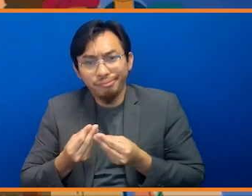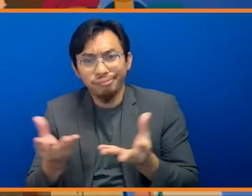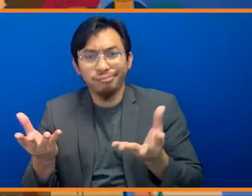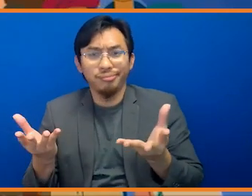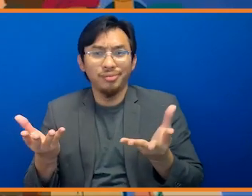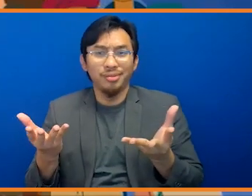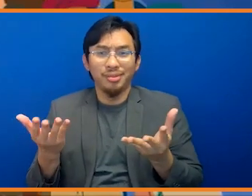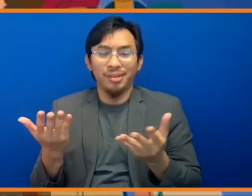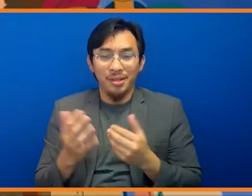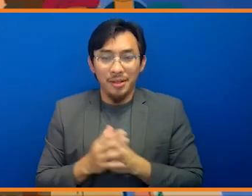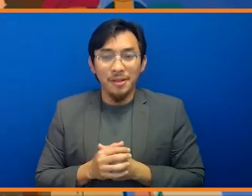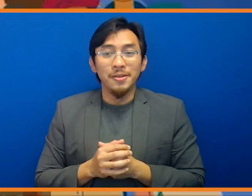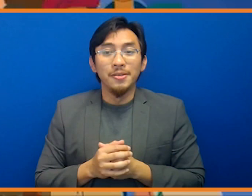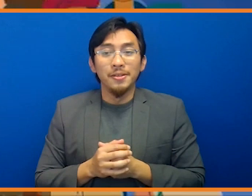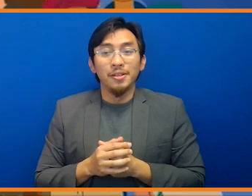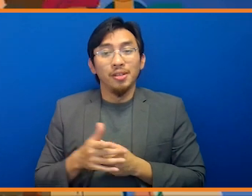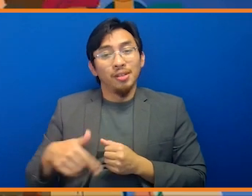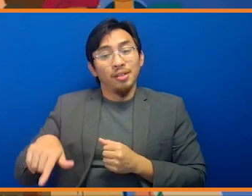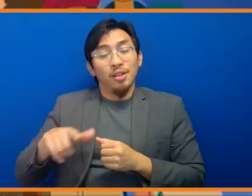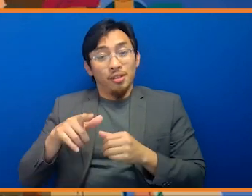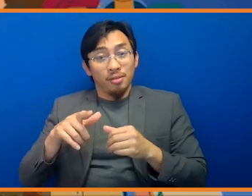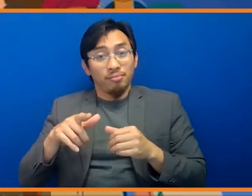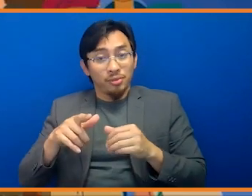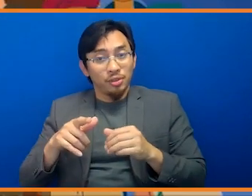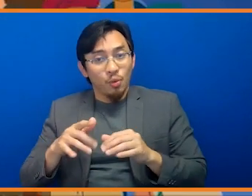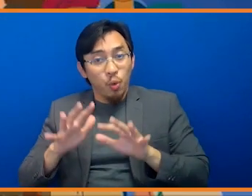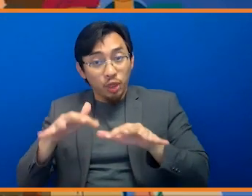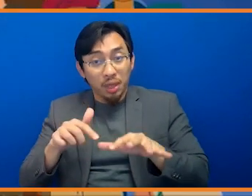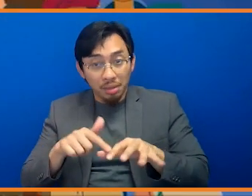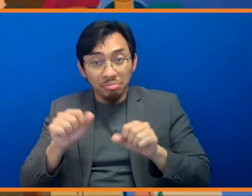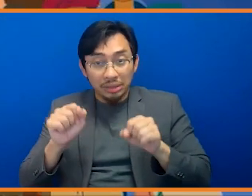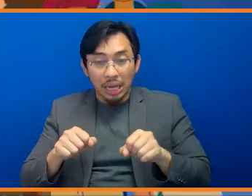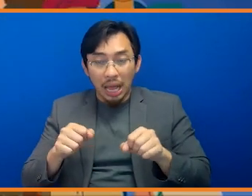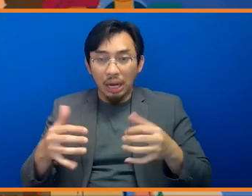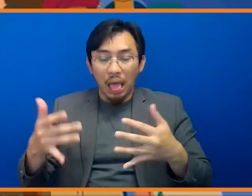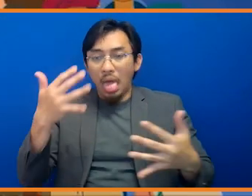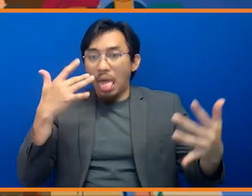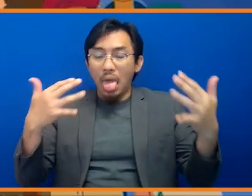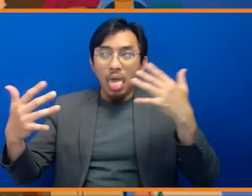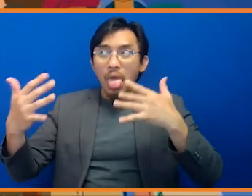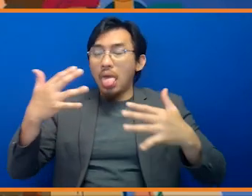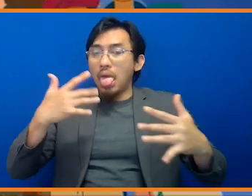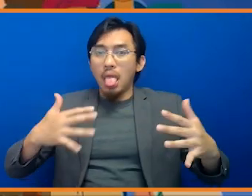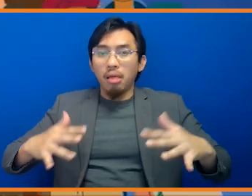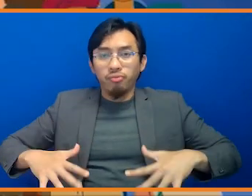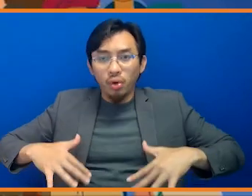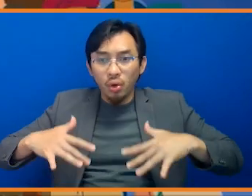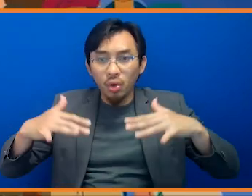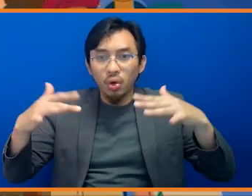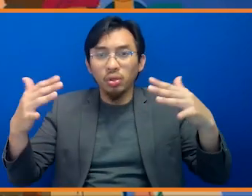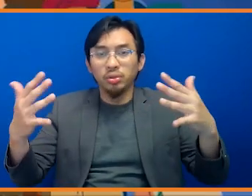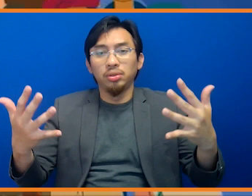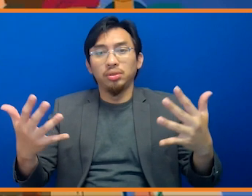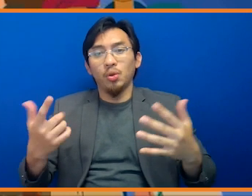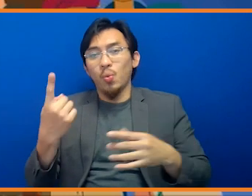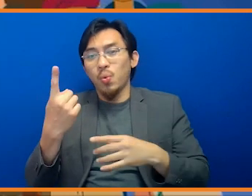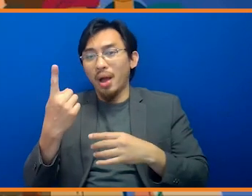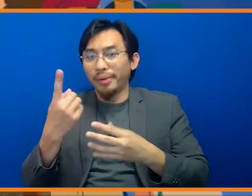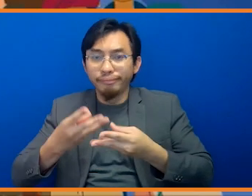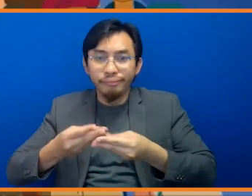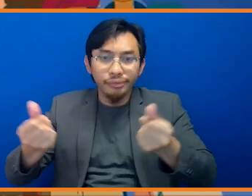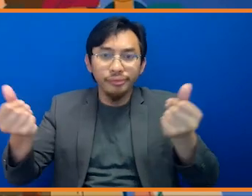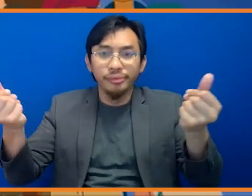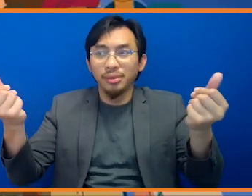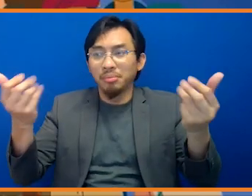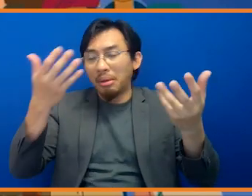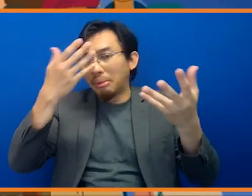neither the currents nor the roars of the waters will be to overwhelm us like the floods that once sent, much less to forget